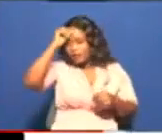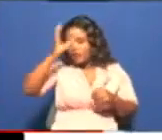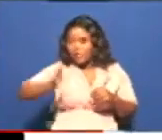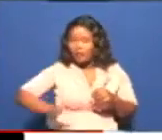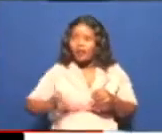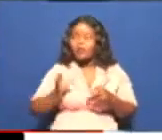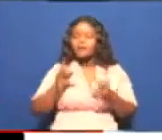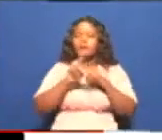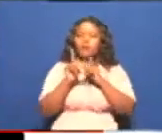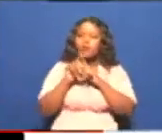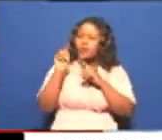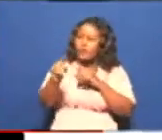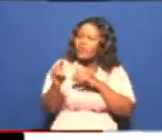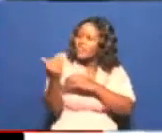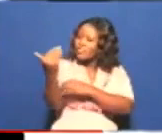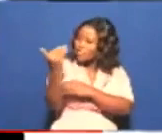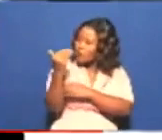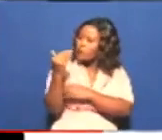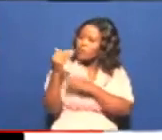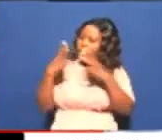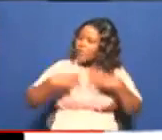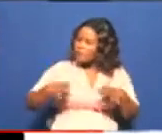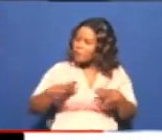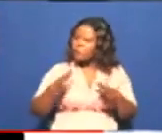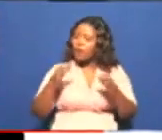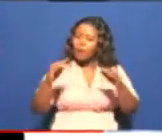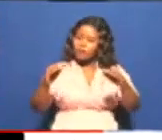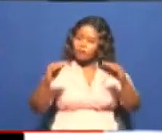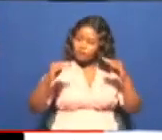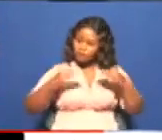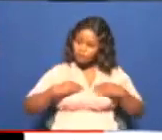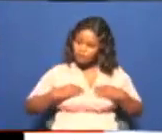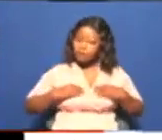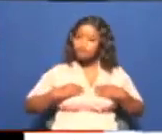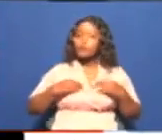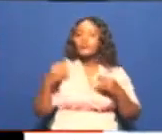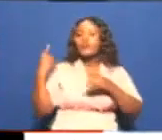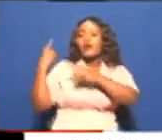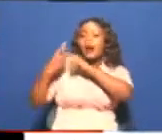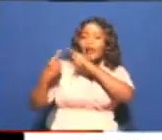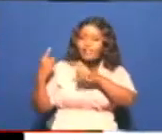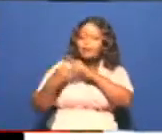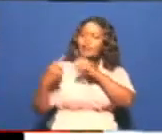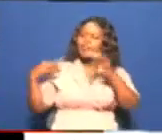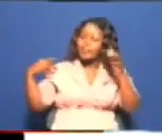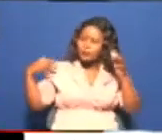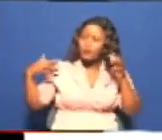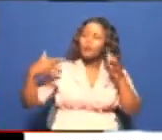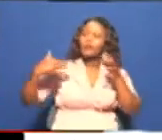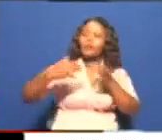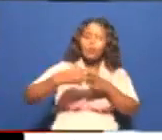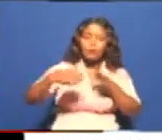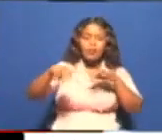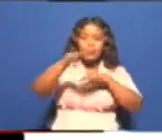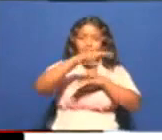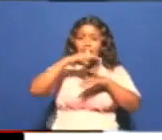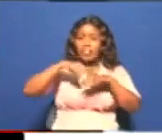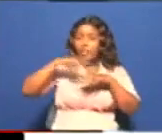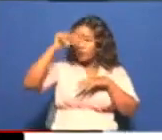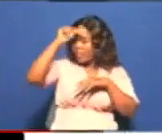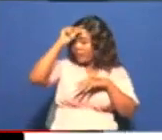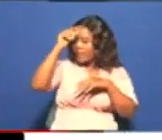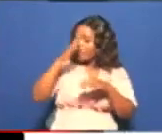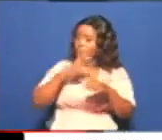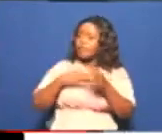ambao nimeitikia ili hii experience yote ambayo nimepata kwa national government niende kuipeleka kule kwa